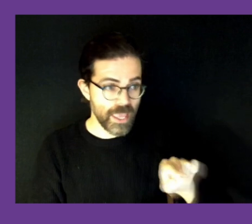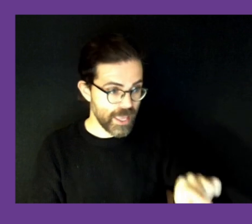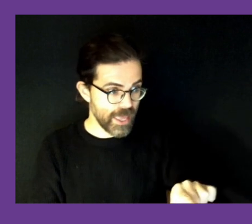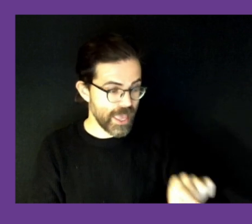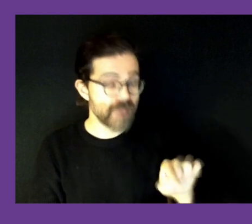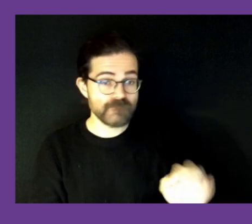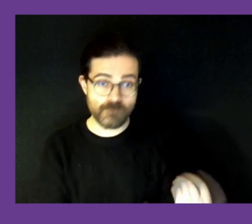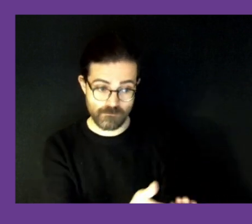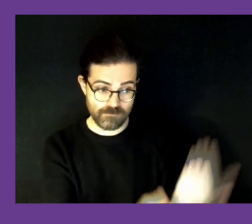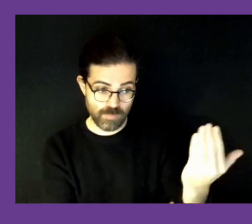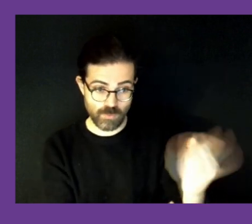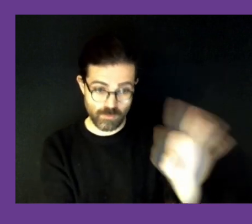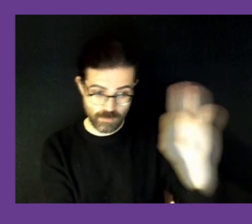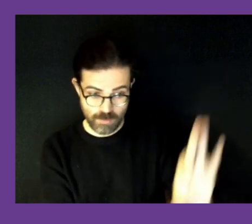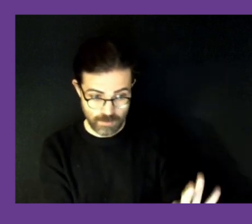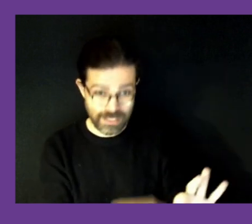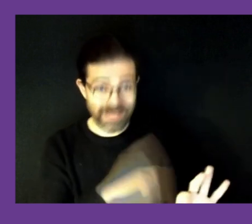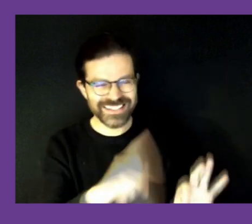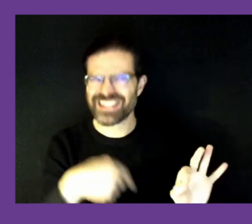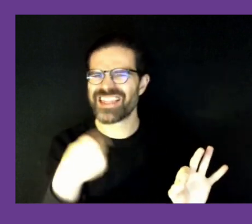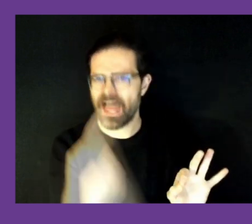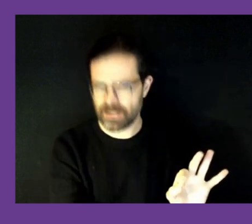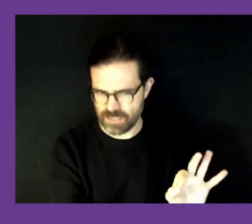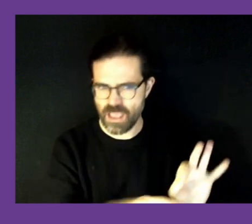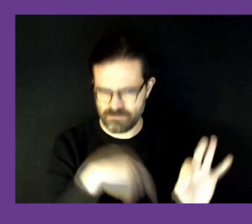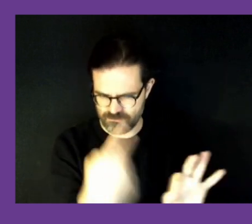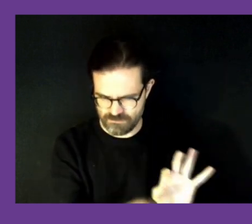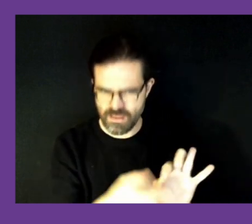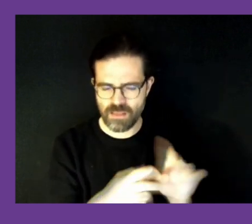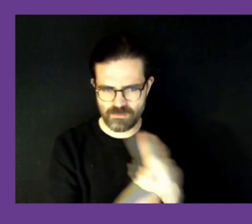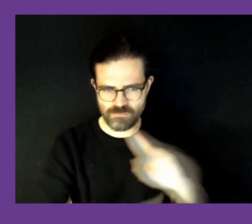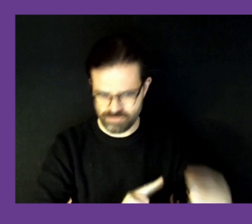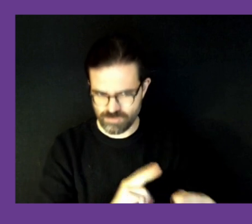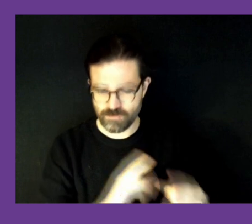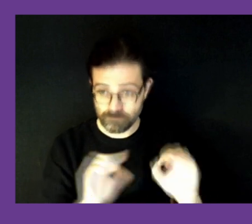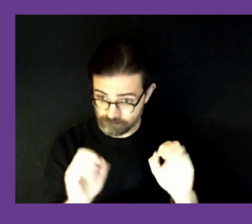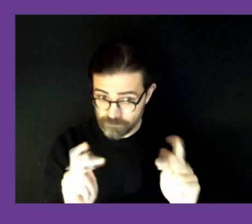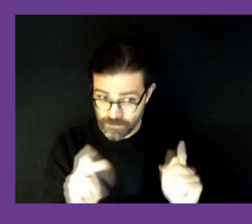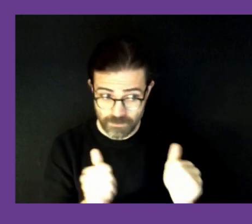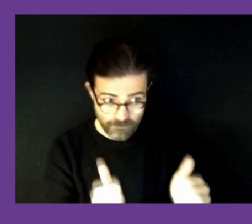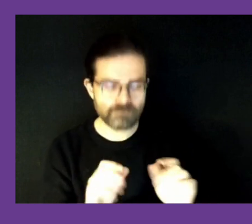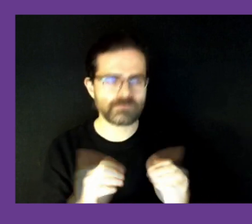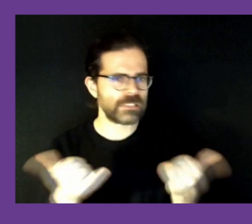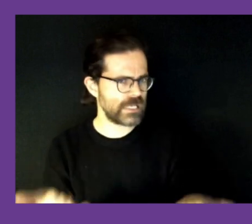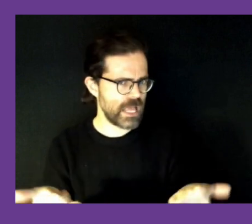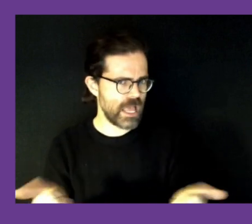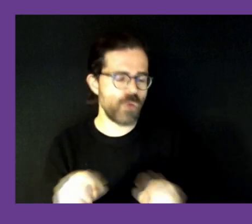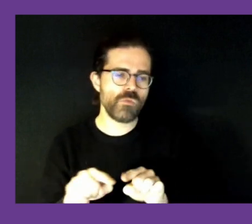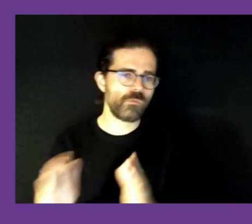Q&A. We are going to take them later, as mentioned, and we are going to move now to the second part of